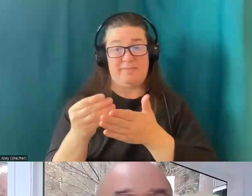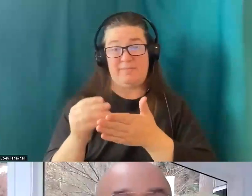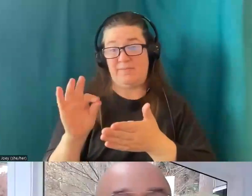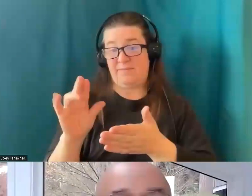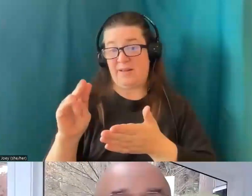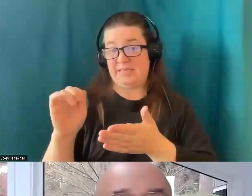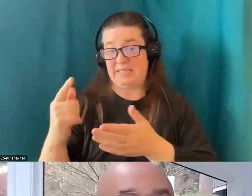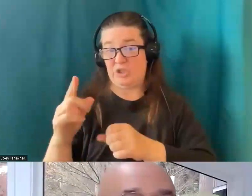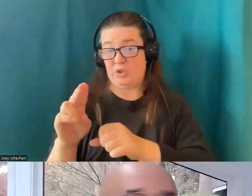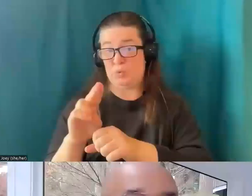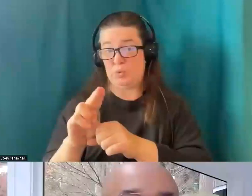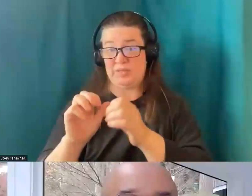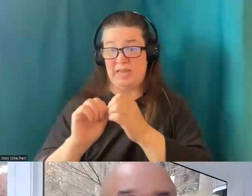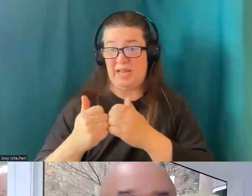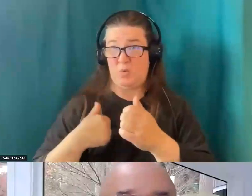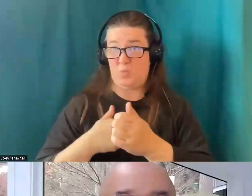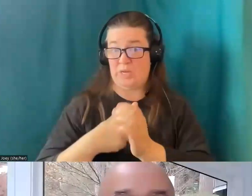use funding for a different area?